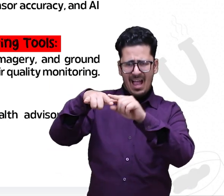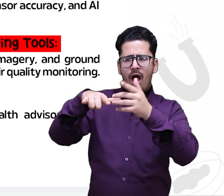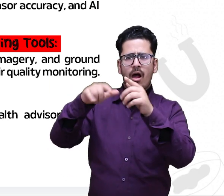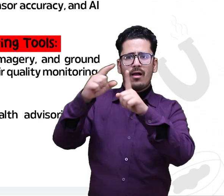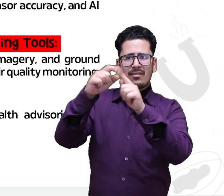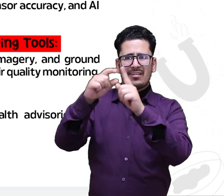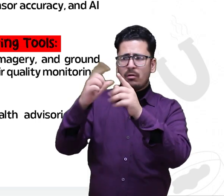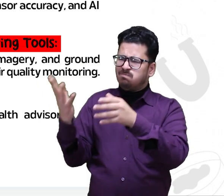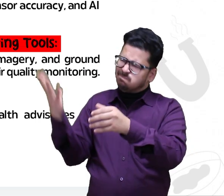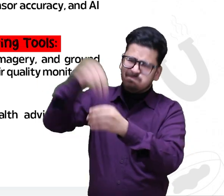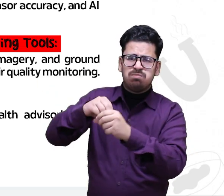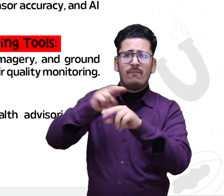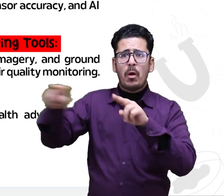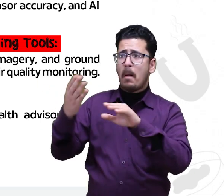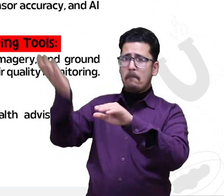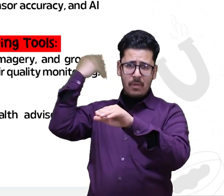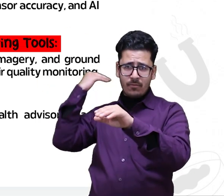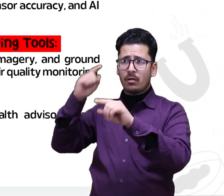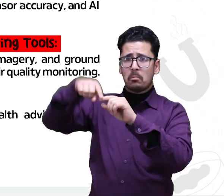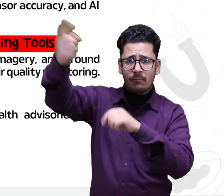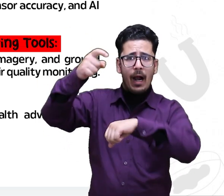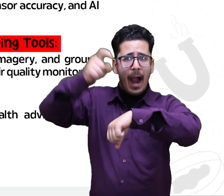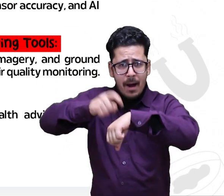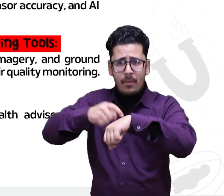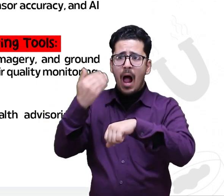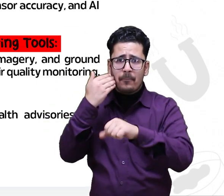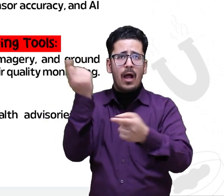powerful tools for environmental research.